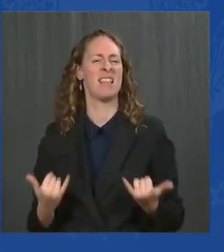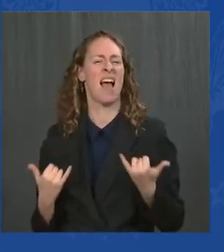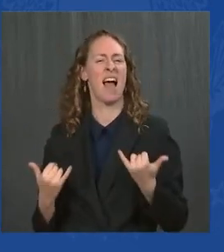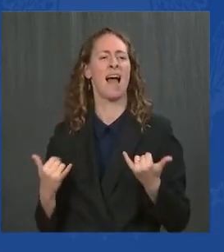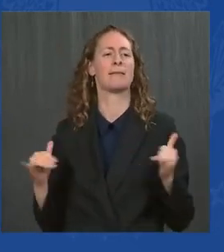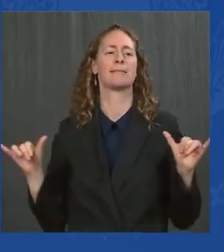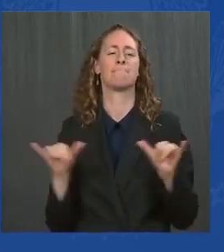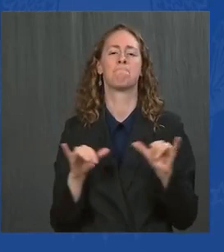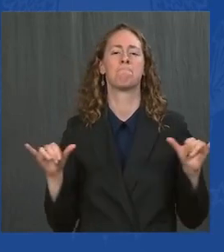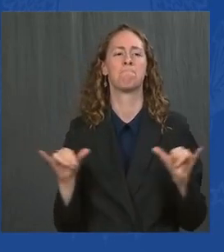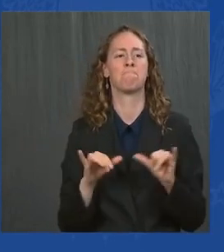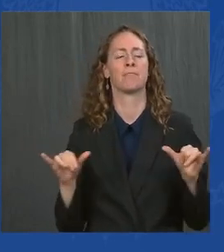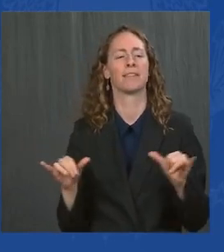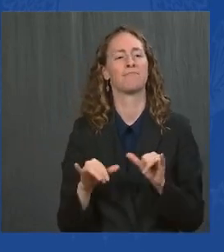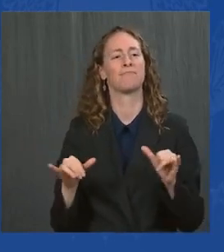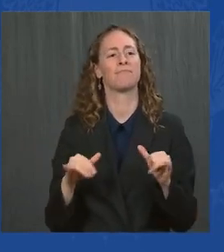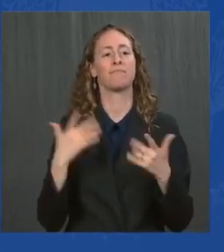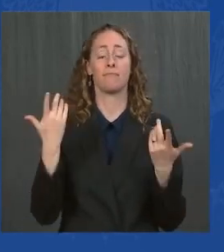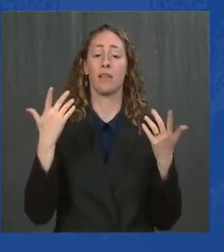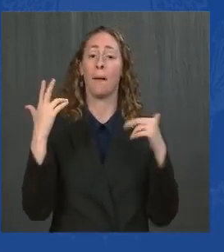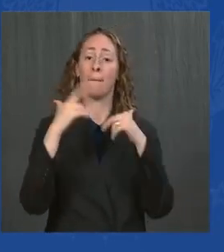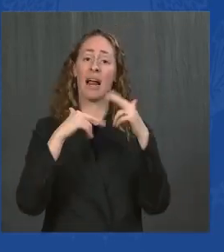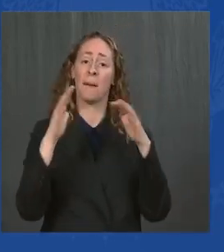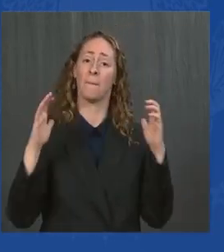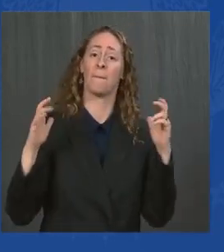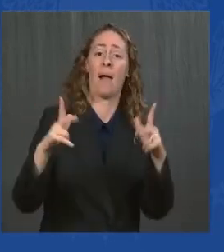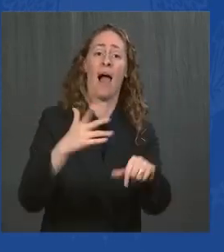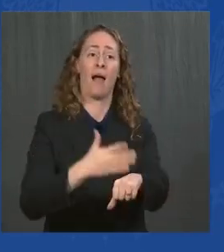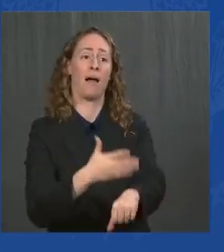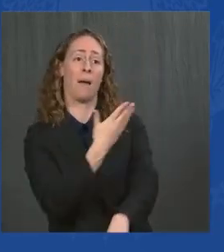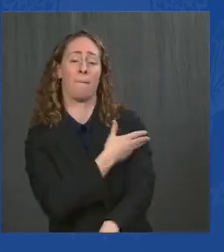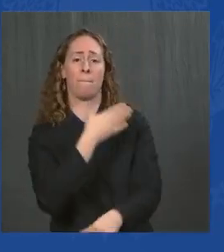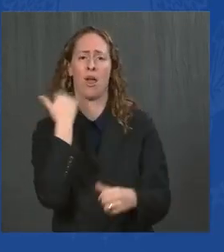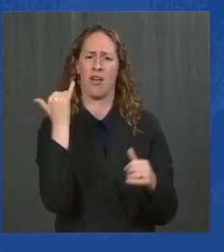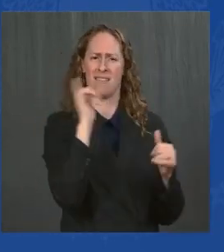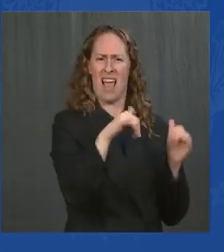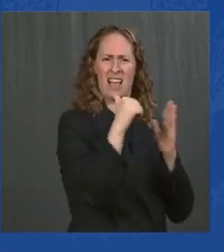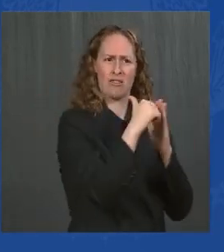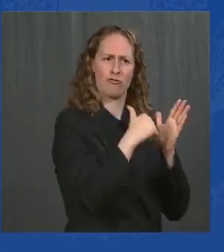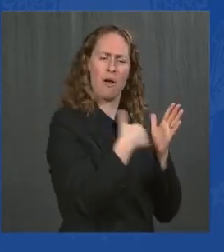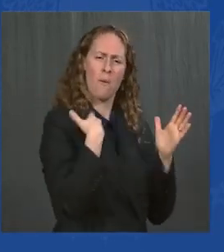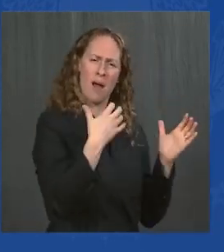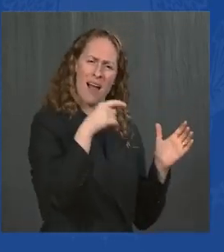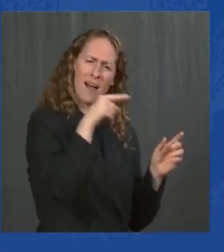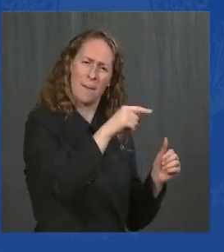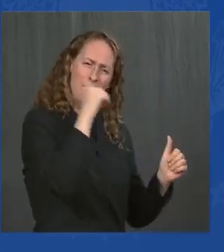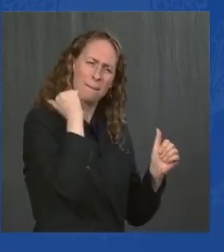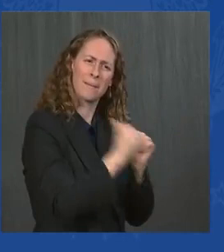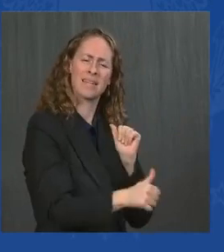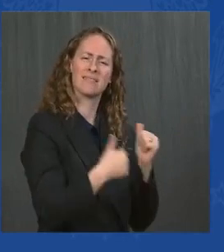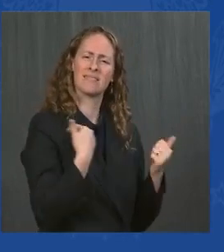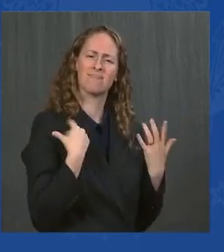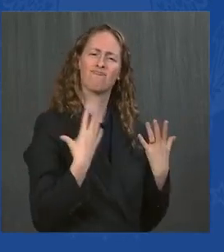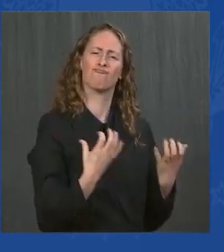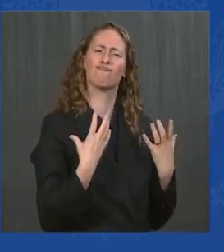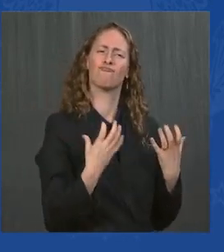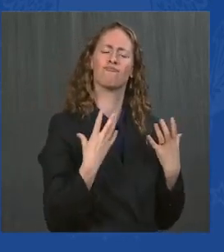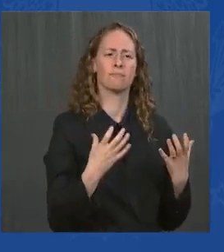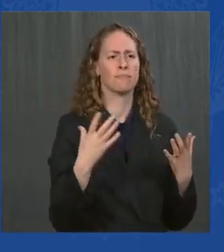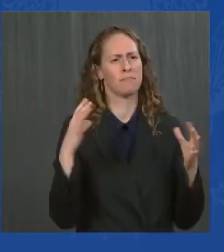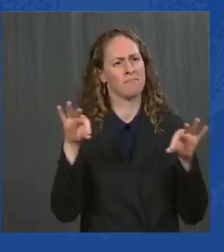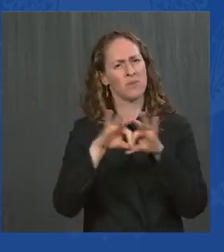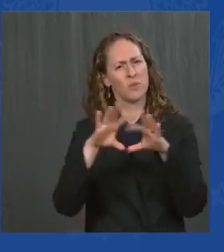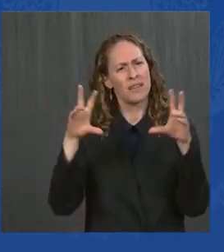Better agenda. That bill contains critical investments in child care to make it easier for families to be able to